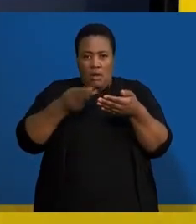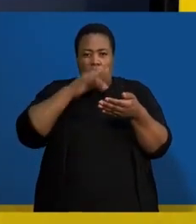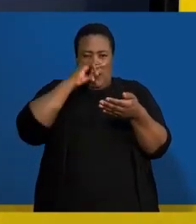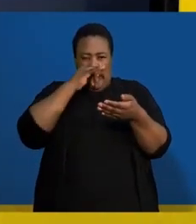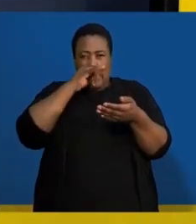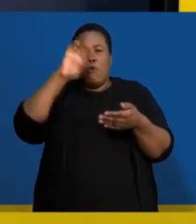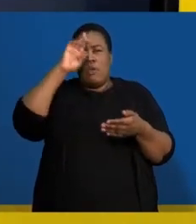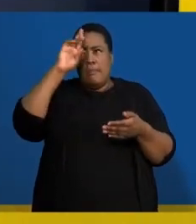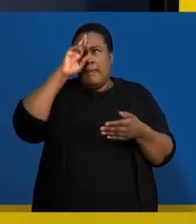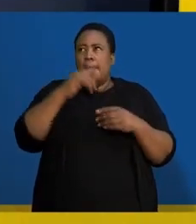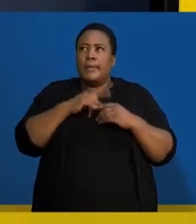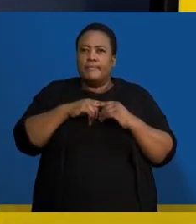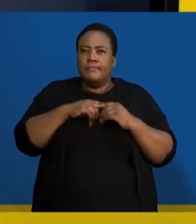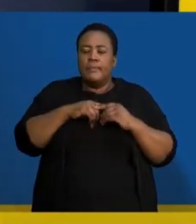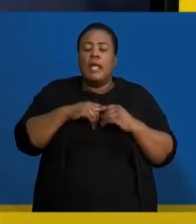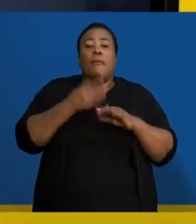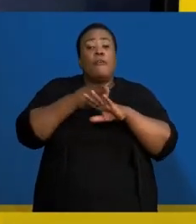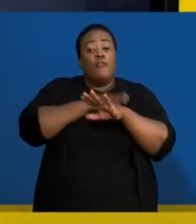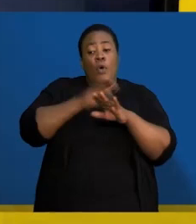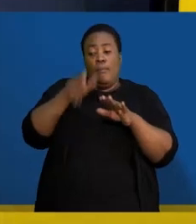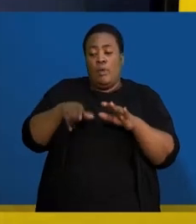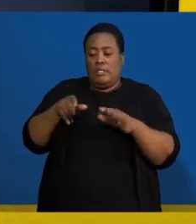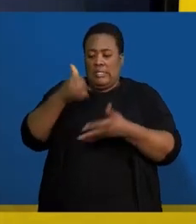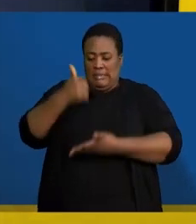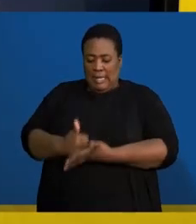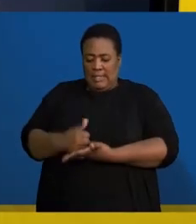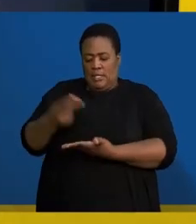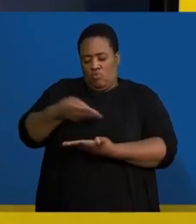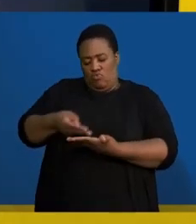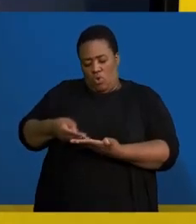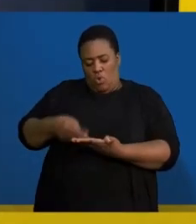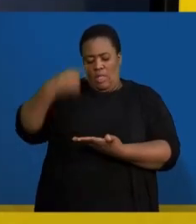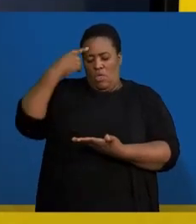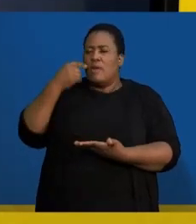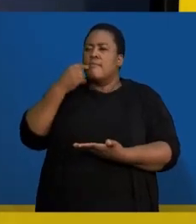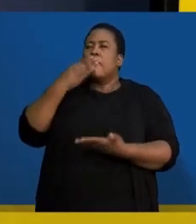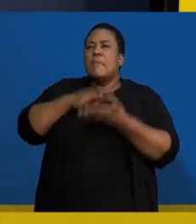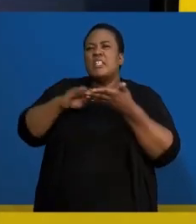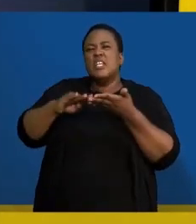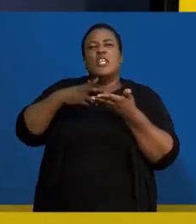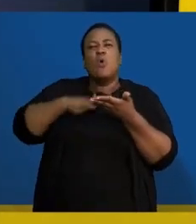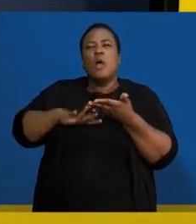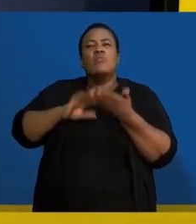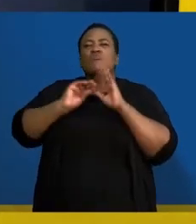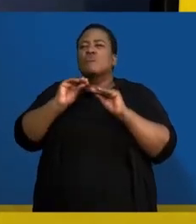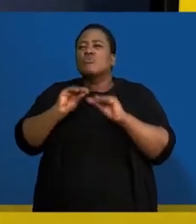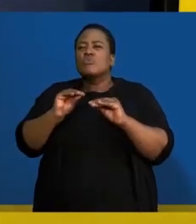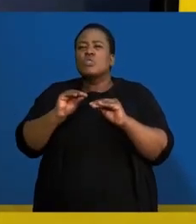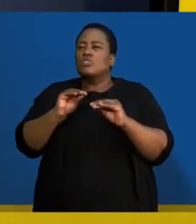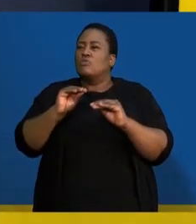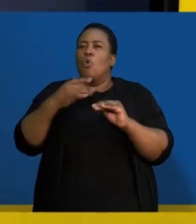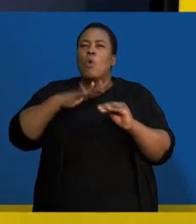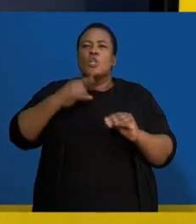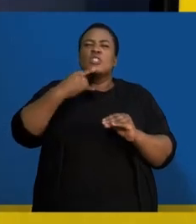cartoonist thought before they drew a cartoon, they thought about the message that they wanted to convey. So every